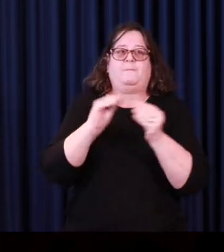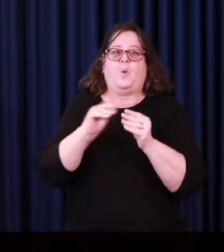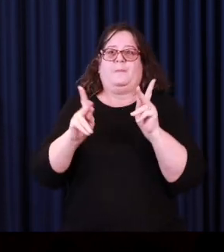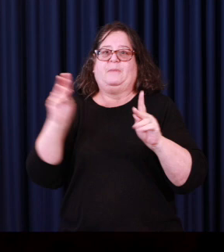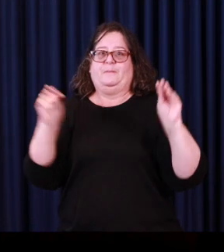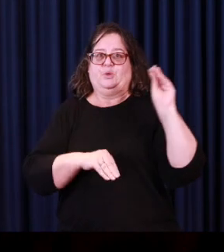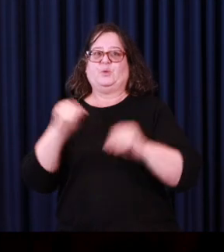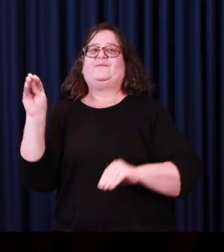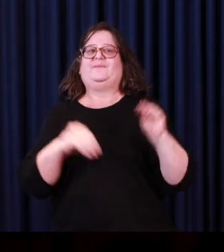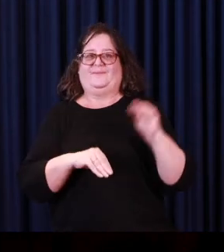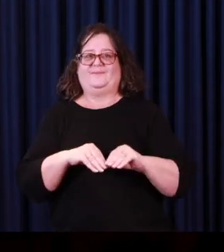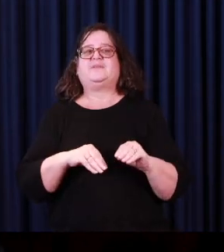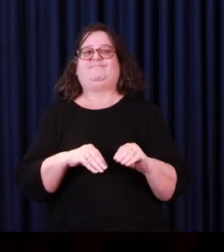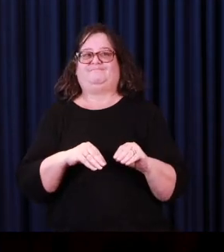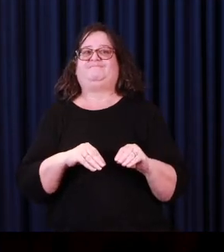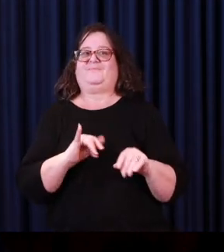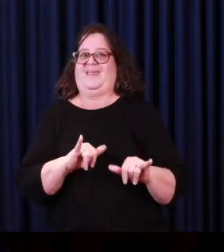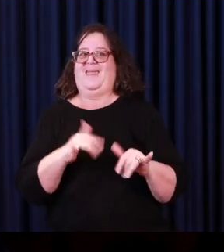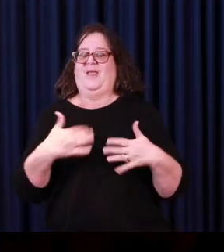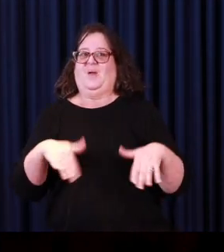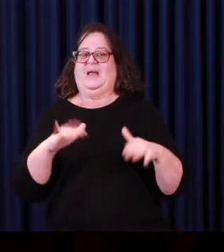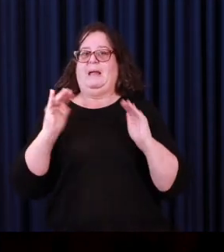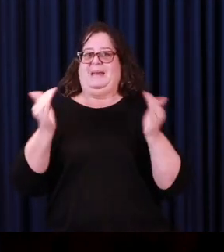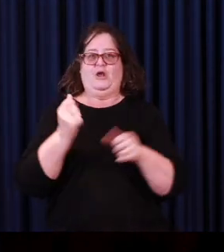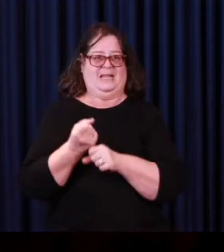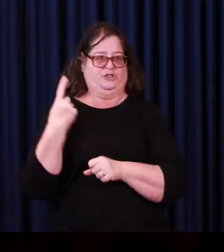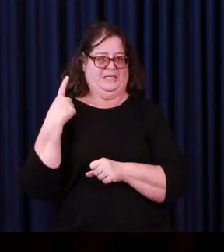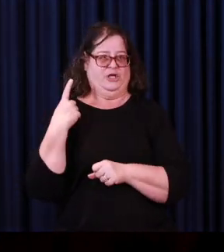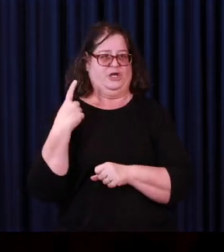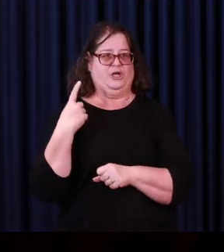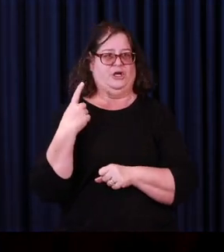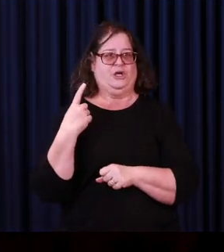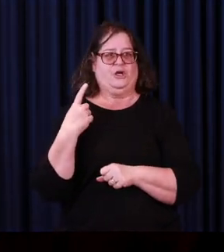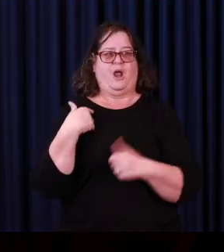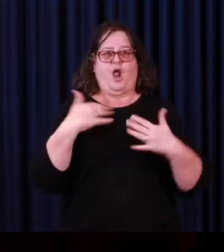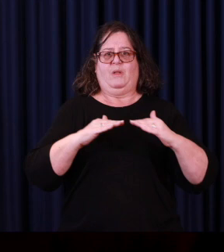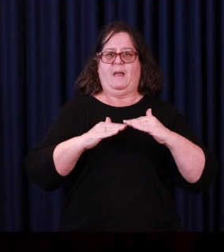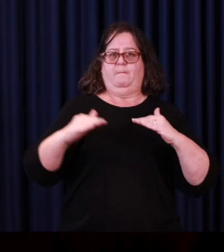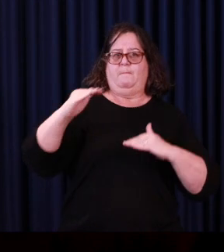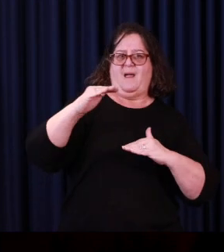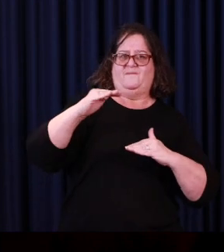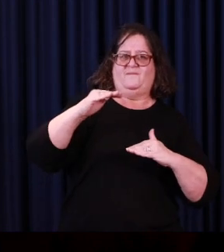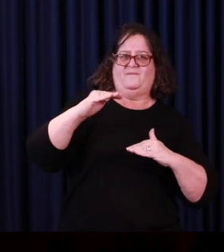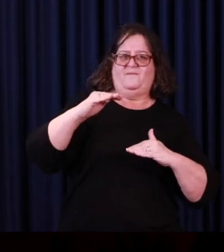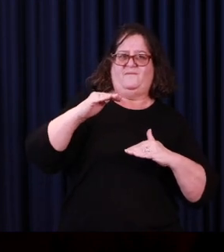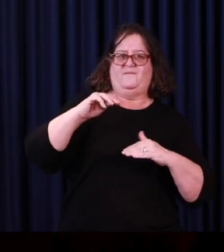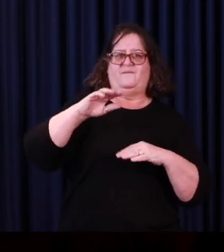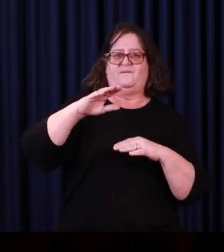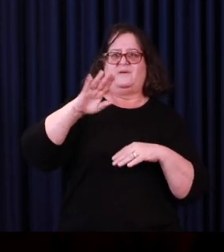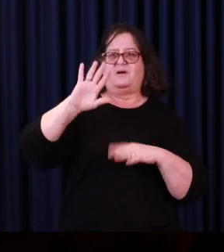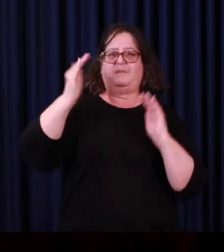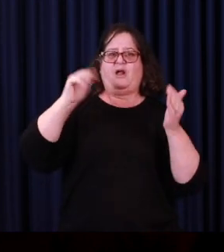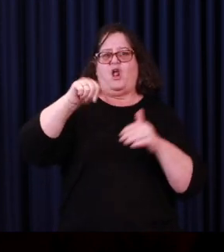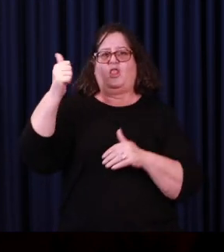this time last year, we were ahead of 45 other states in job creation and personal